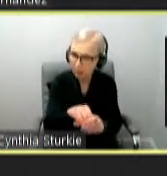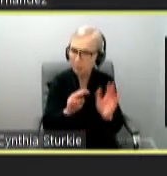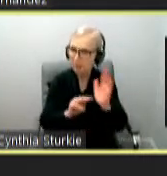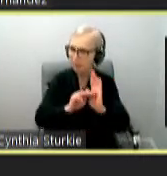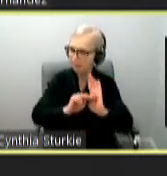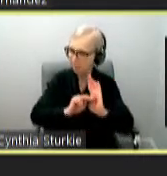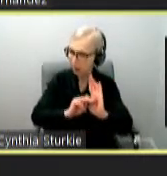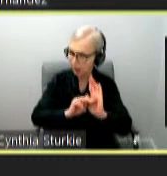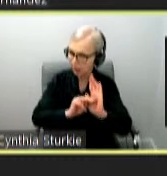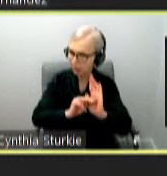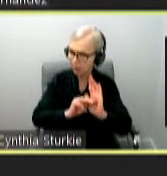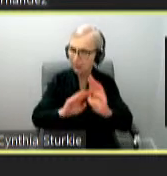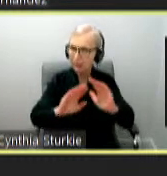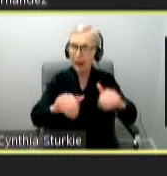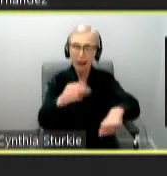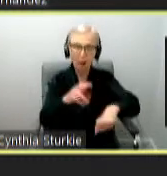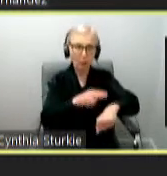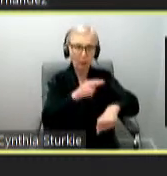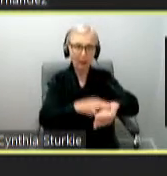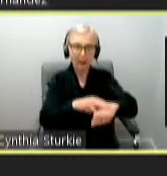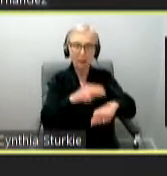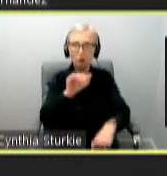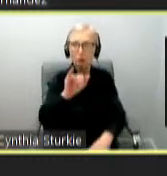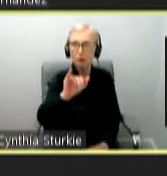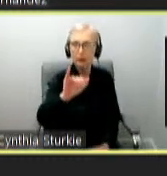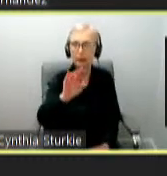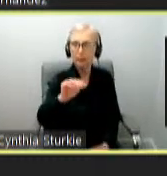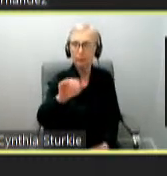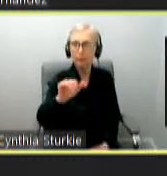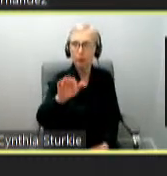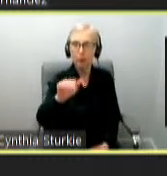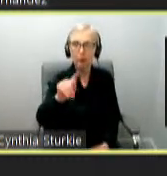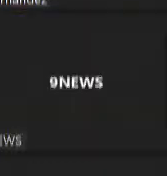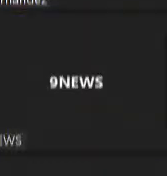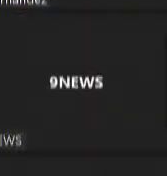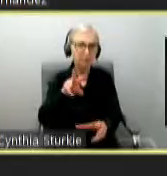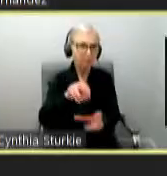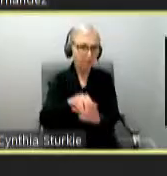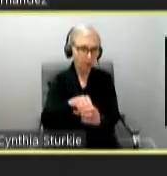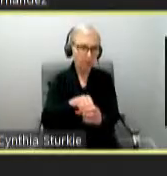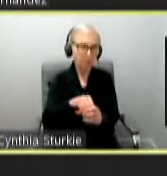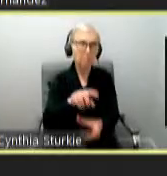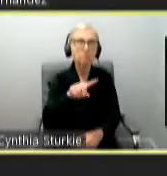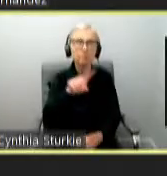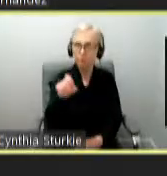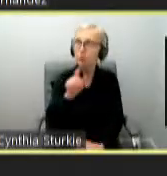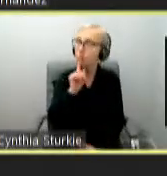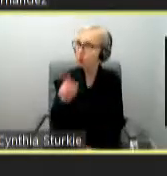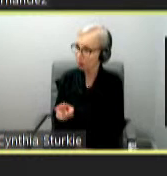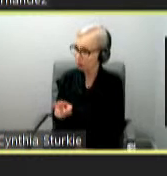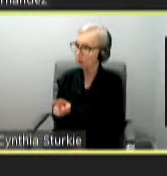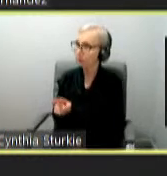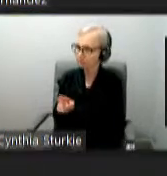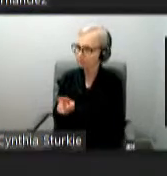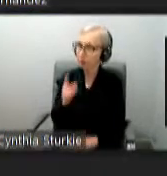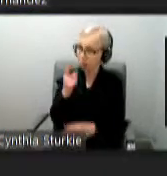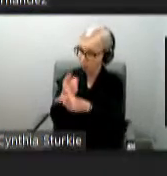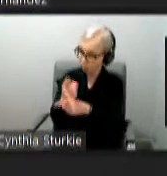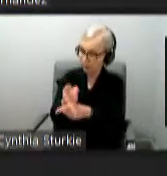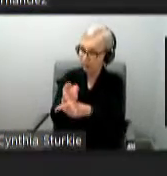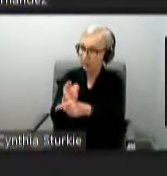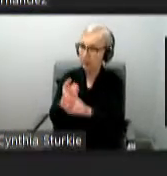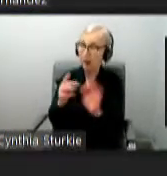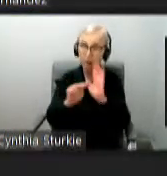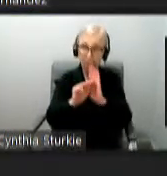also how natural immunity factors into that modeling as well. Thank you so much. Sure, absolutely. So you're right.